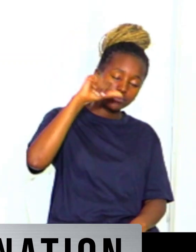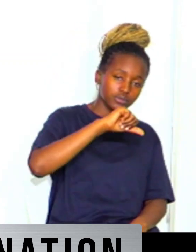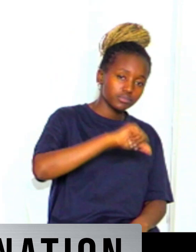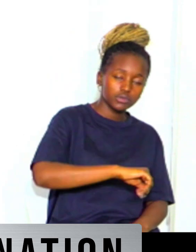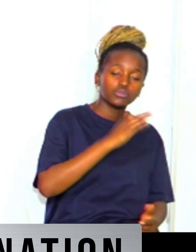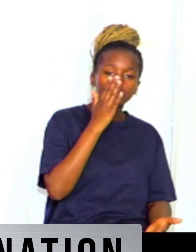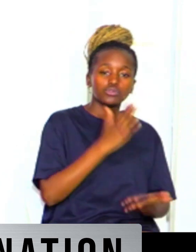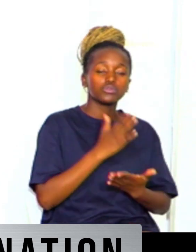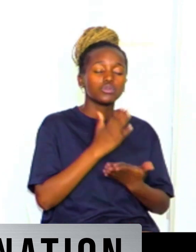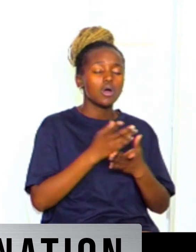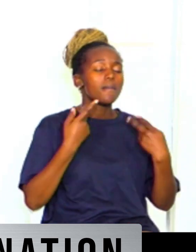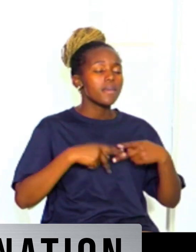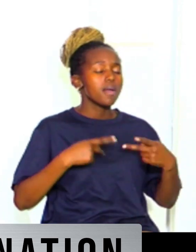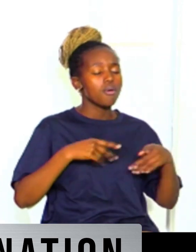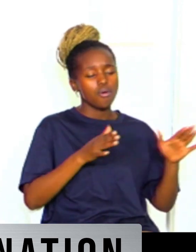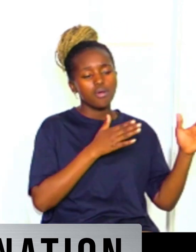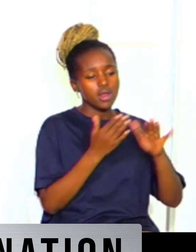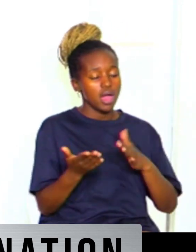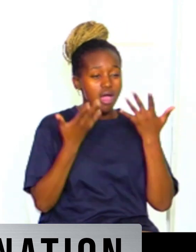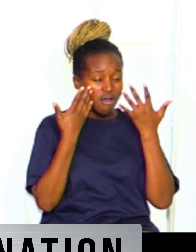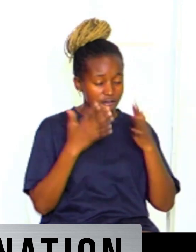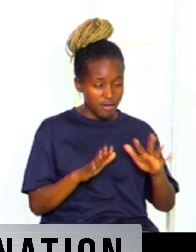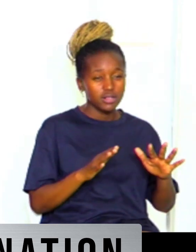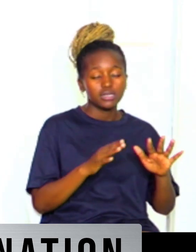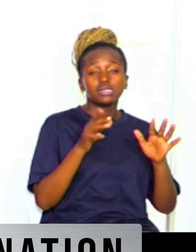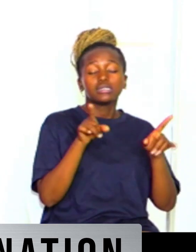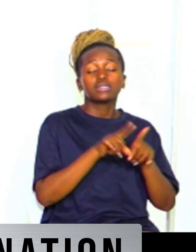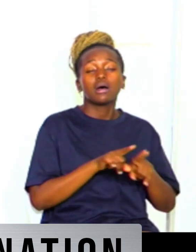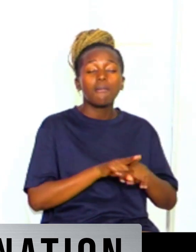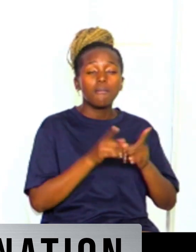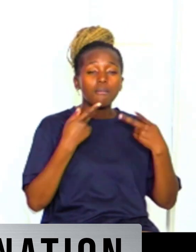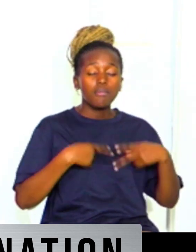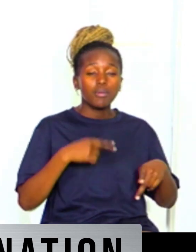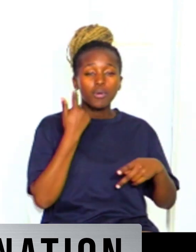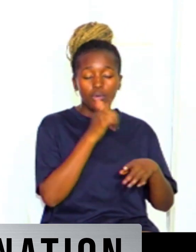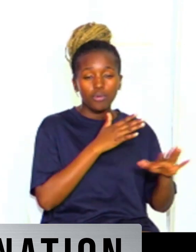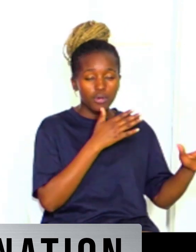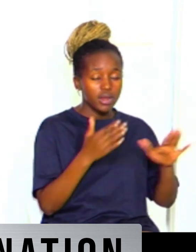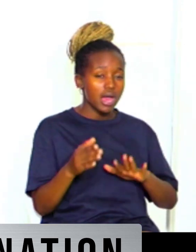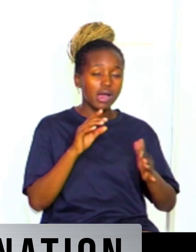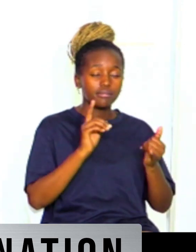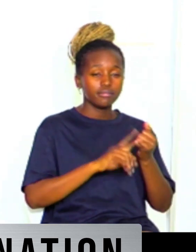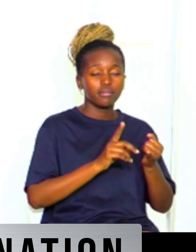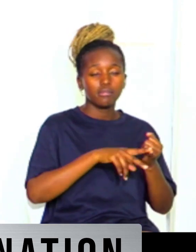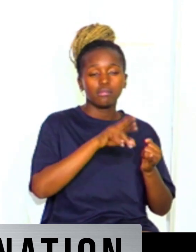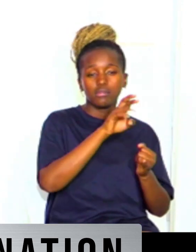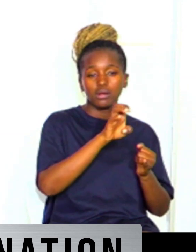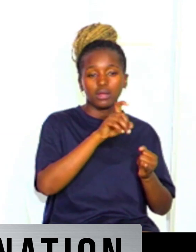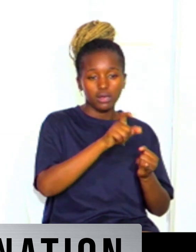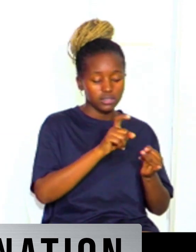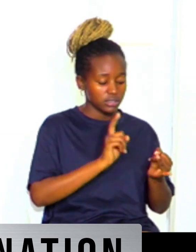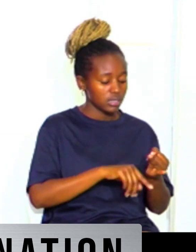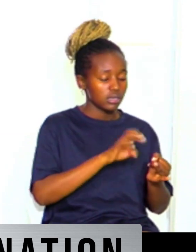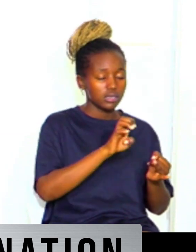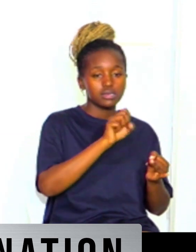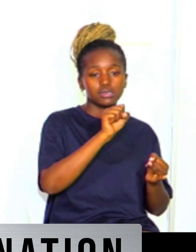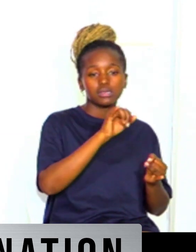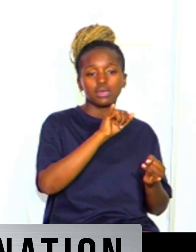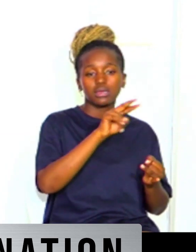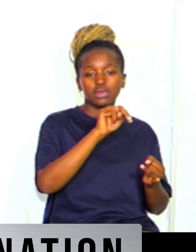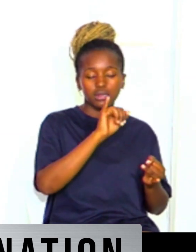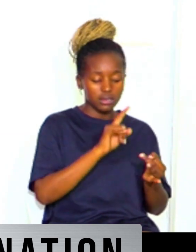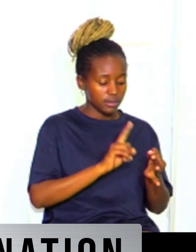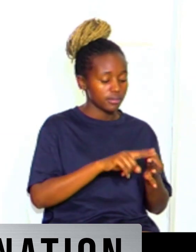their life, which is very sad. May those people that lost their life, people like Rex Masai, people like Saine, people like Kennedy